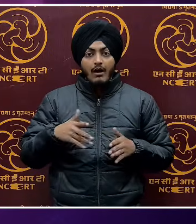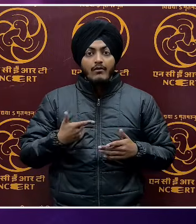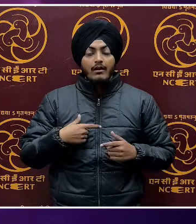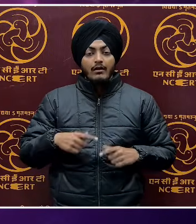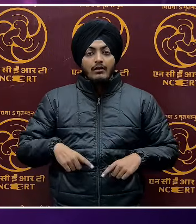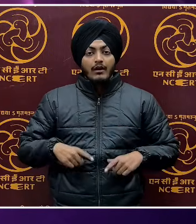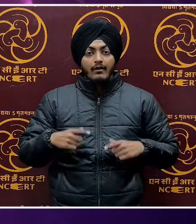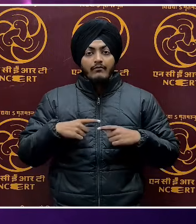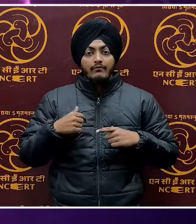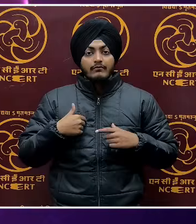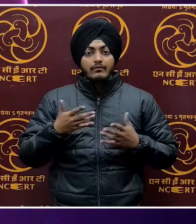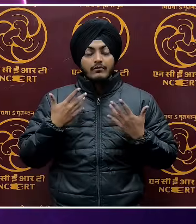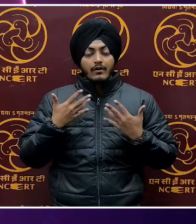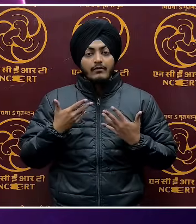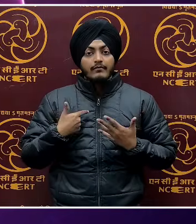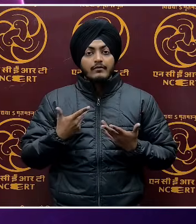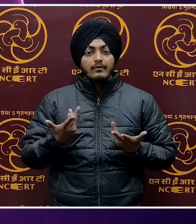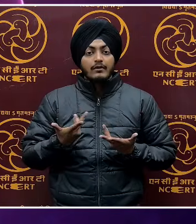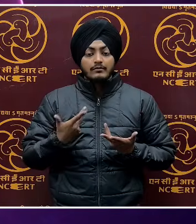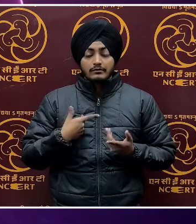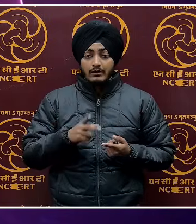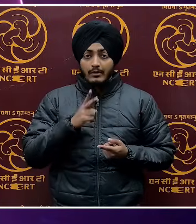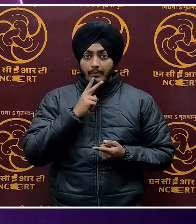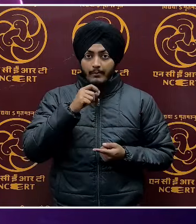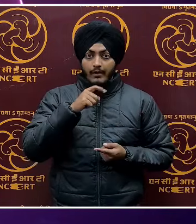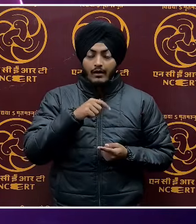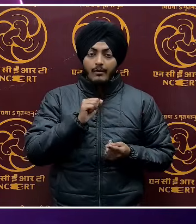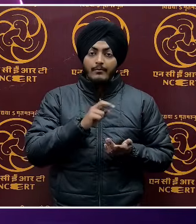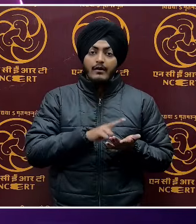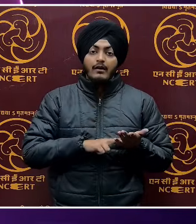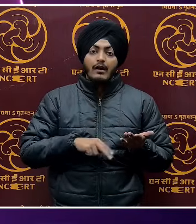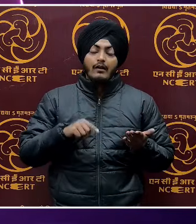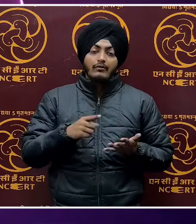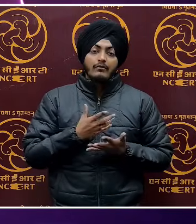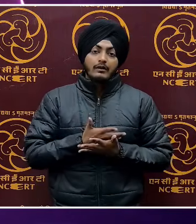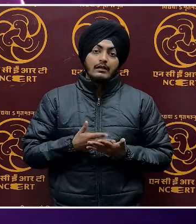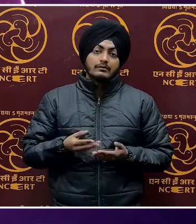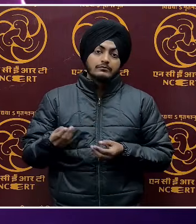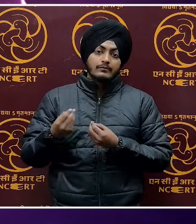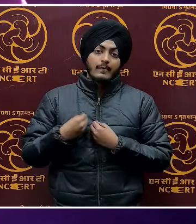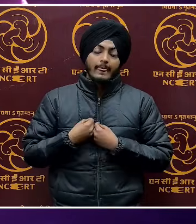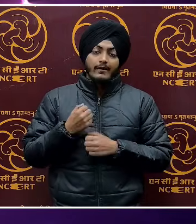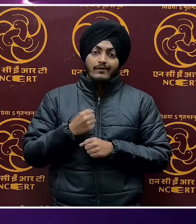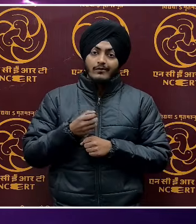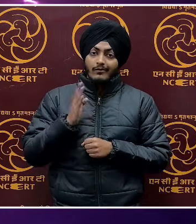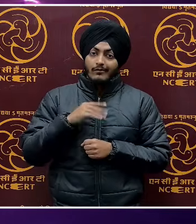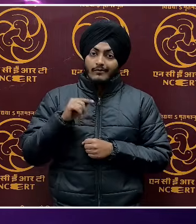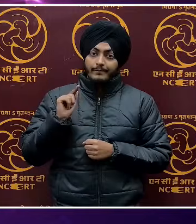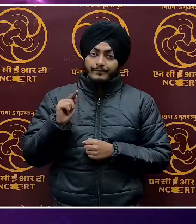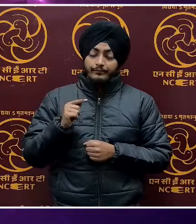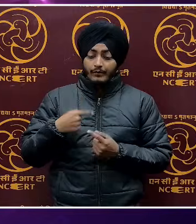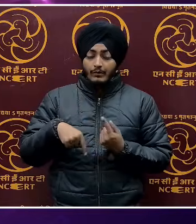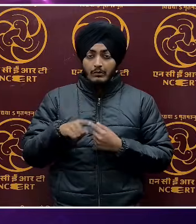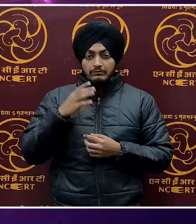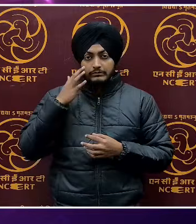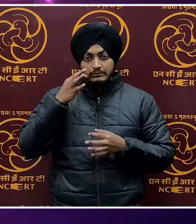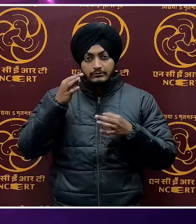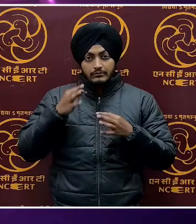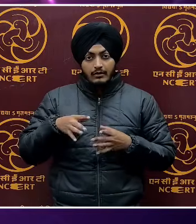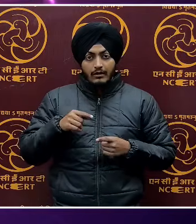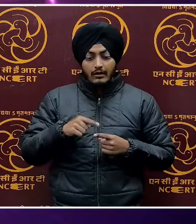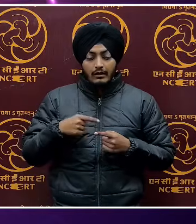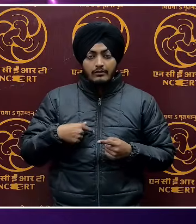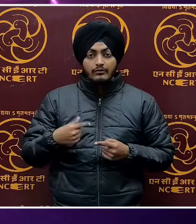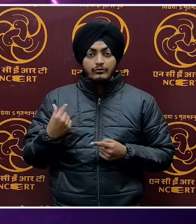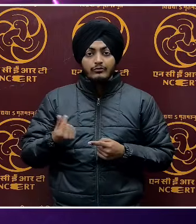like air and water, these are our natural resources, right? And we also should make sure that we are using